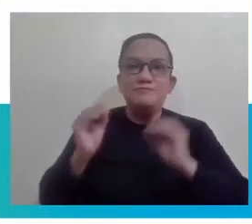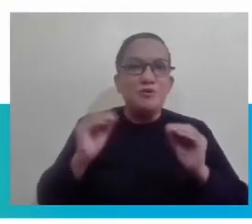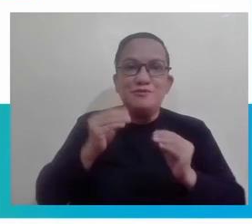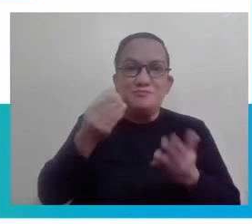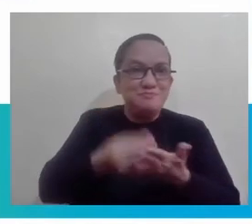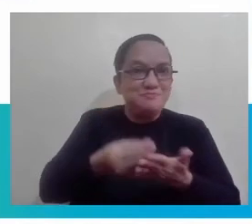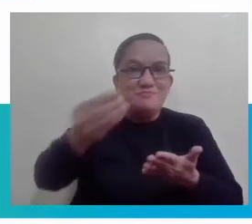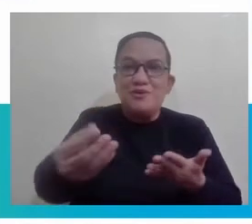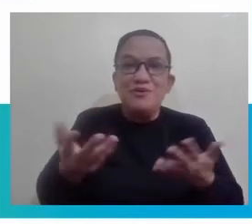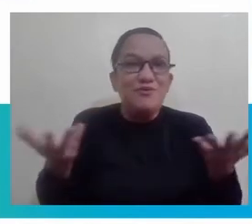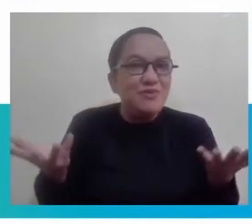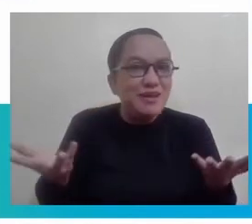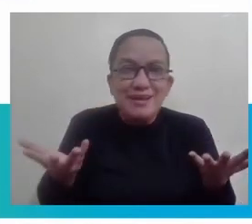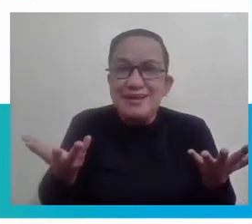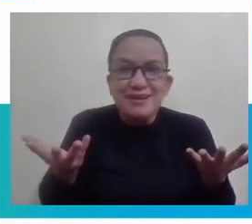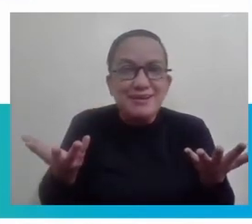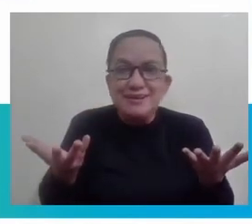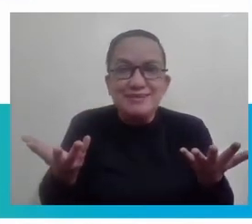not